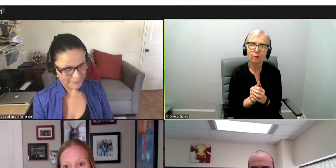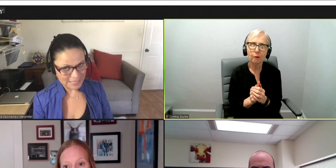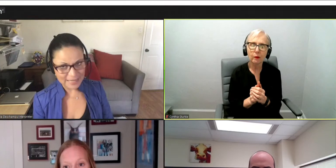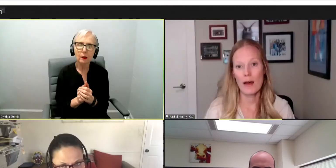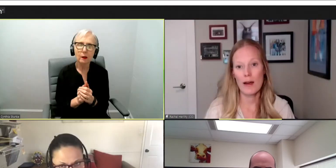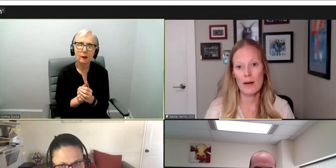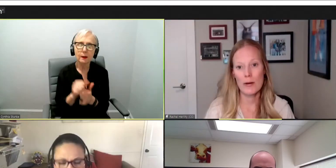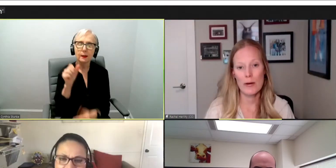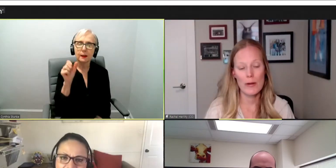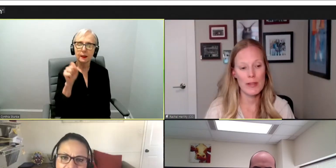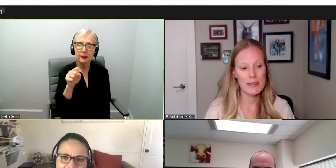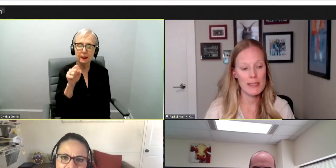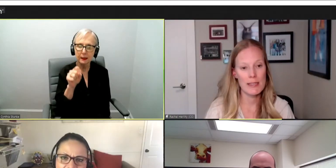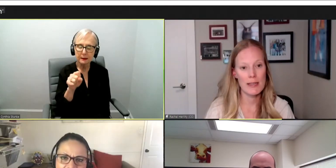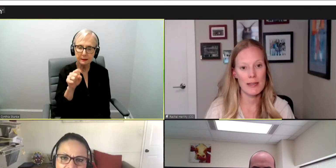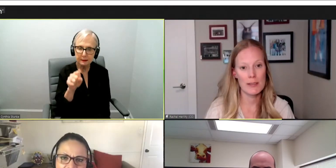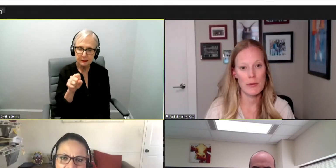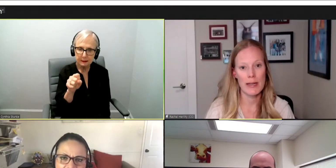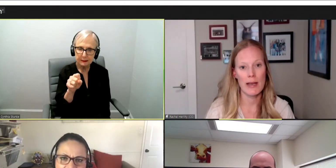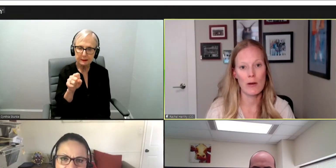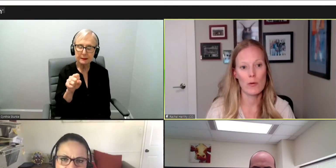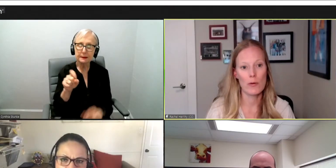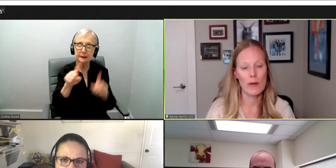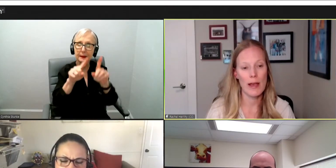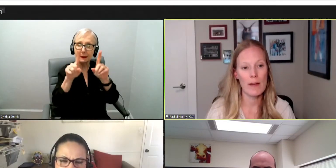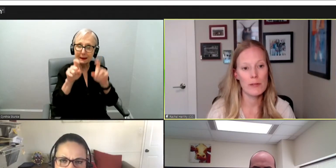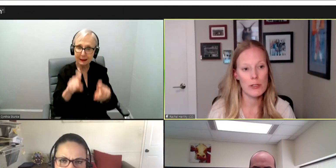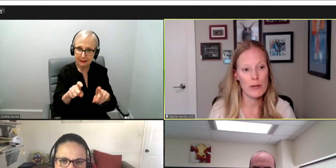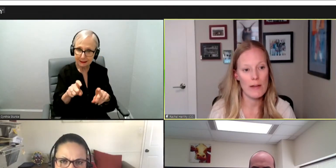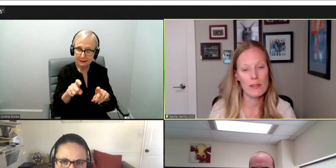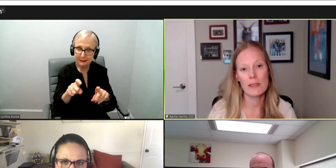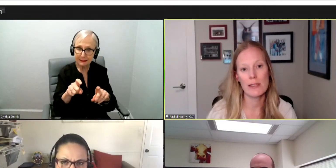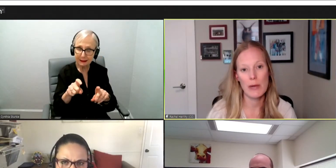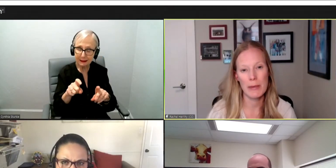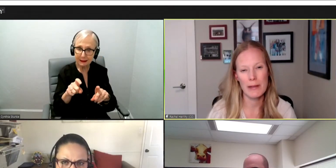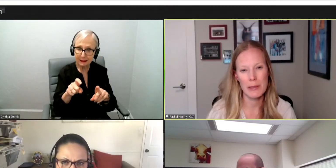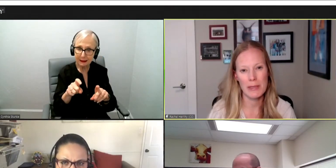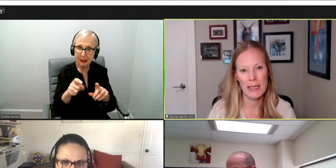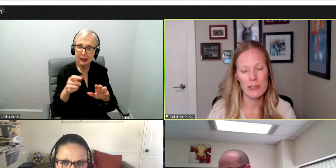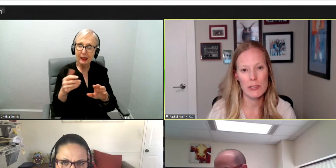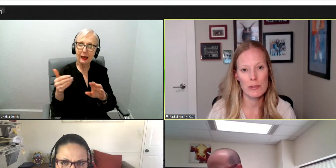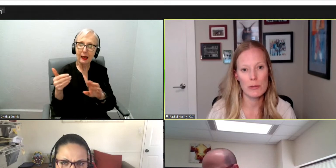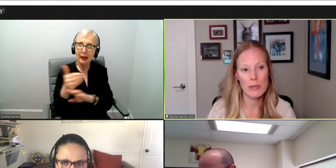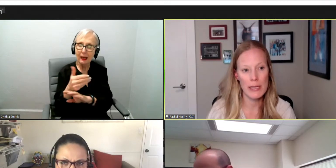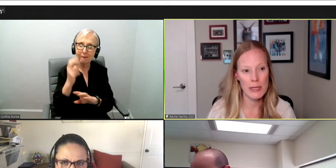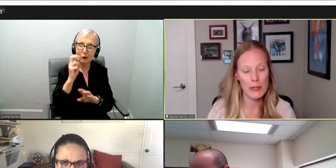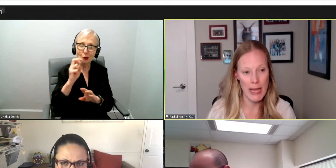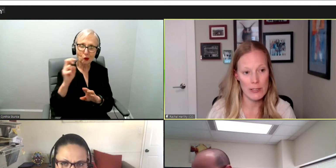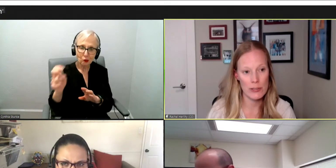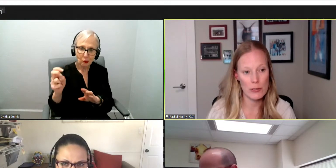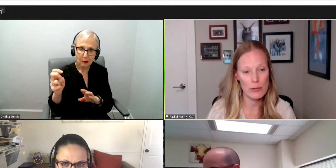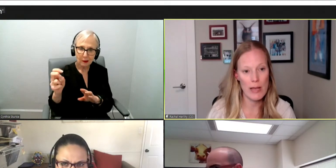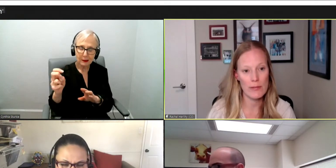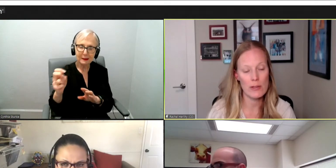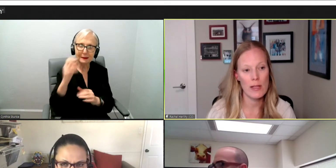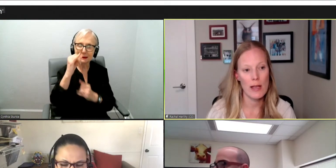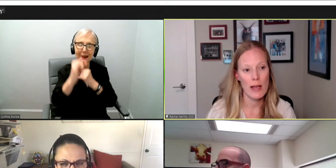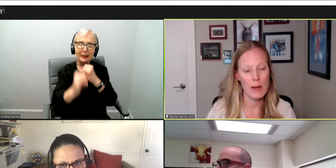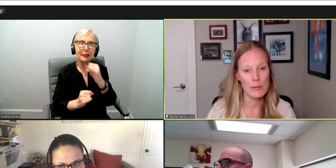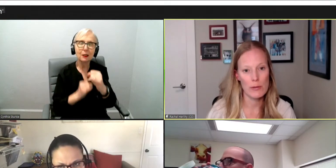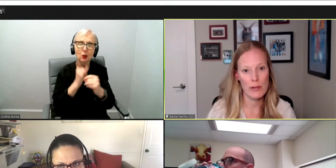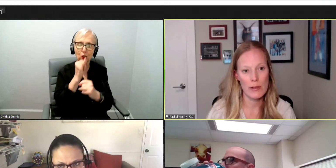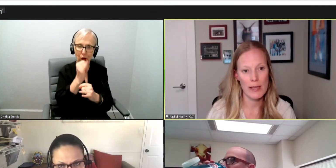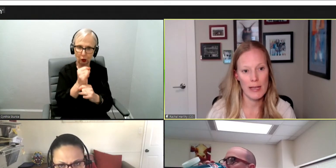Yes, so the testing guidance right now after travel is primarily related to international